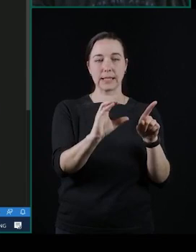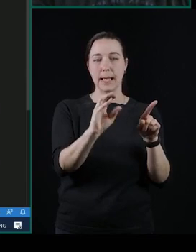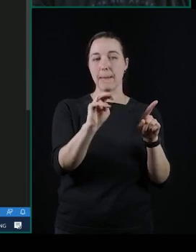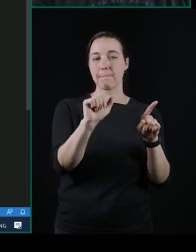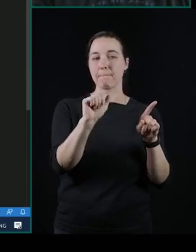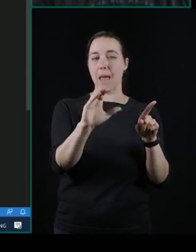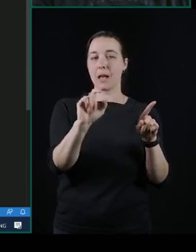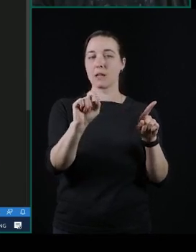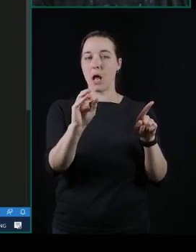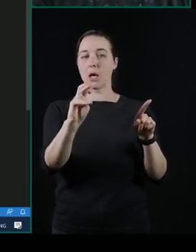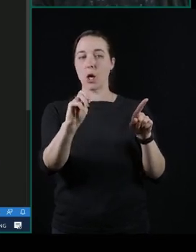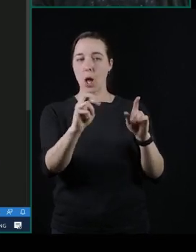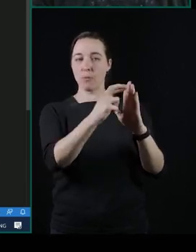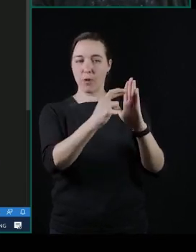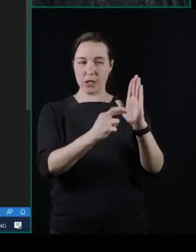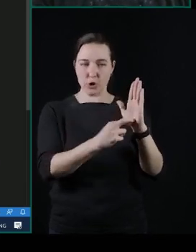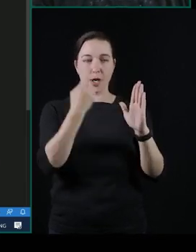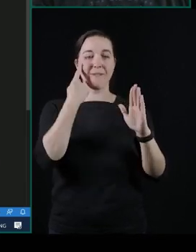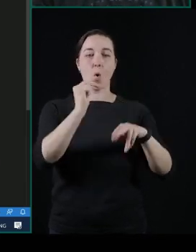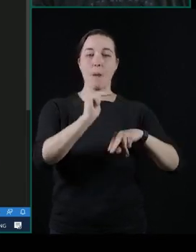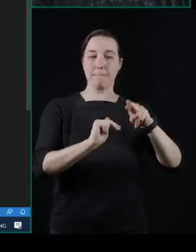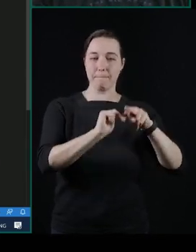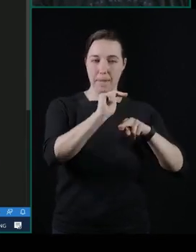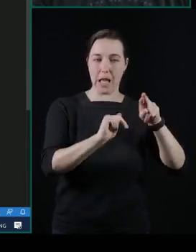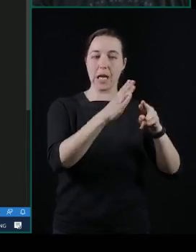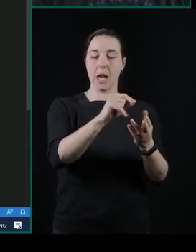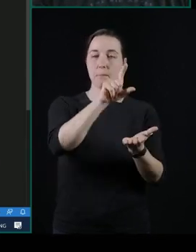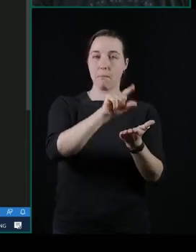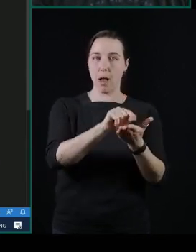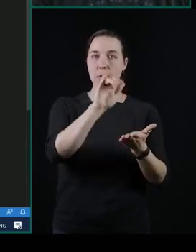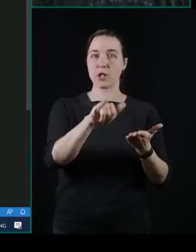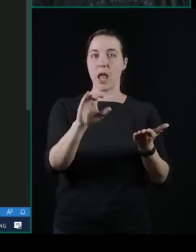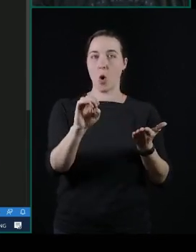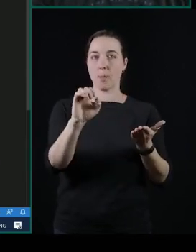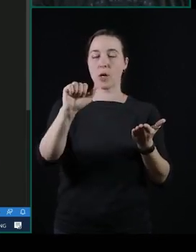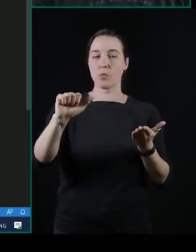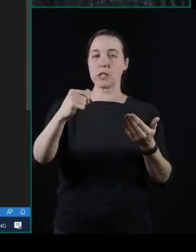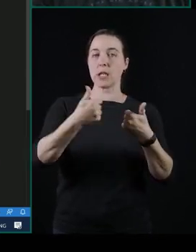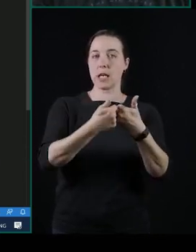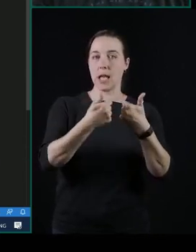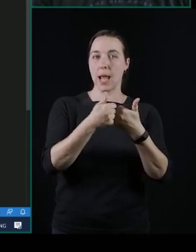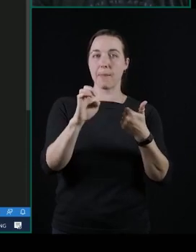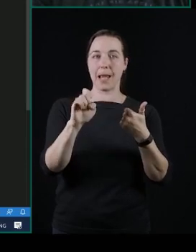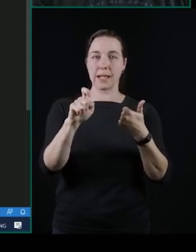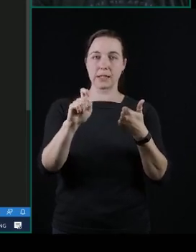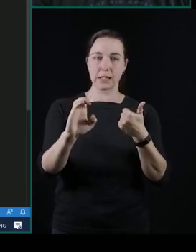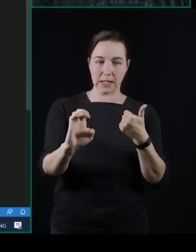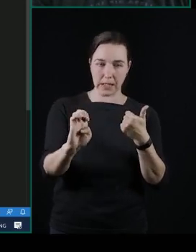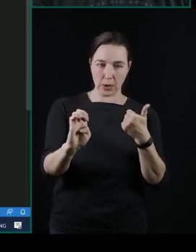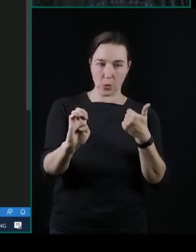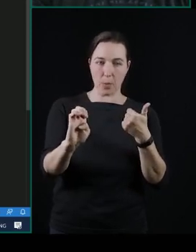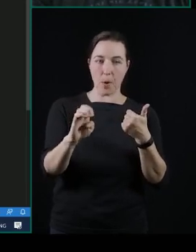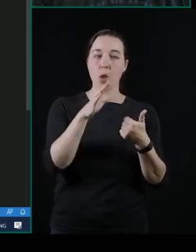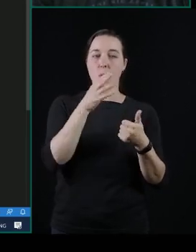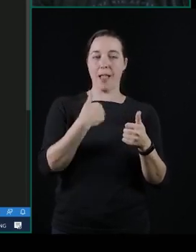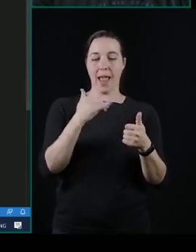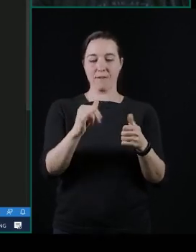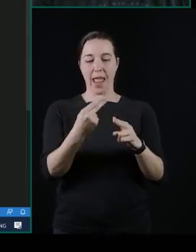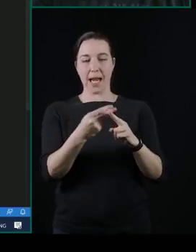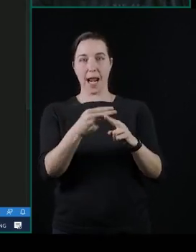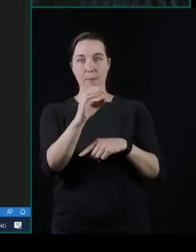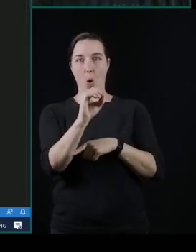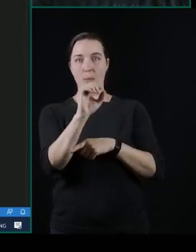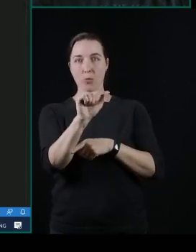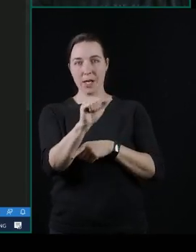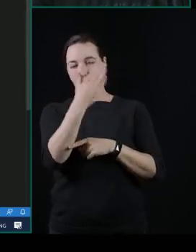mcr.microsoft.com container registry to build and publish the OpenArena game wrapper executable. This will have the name